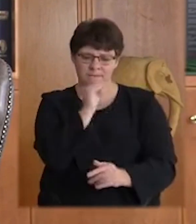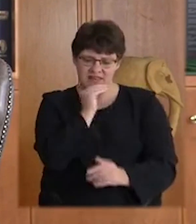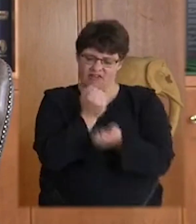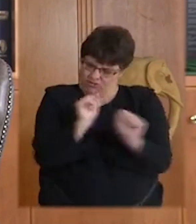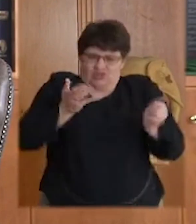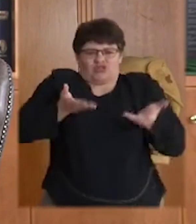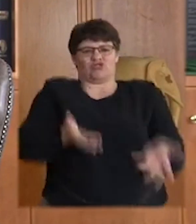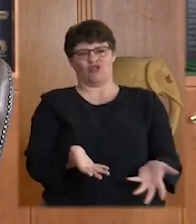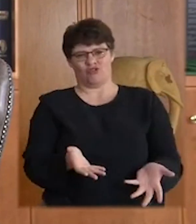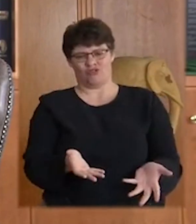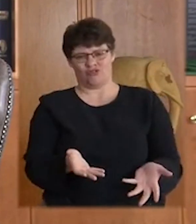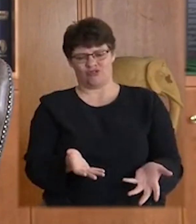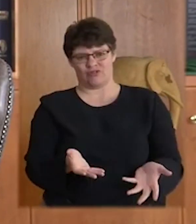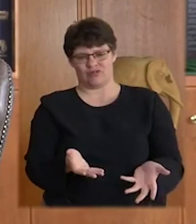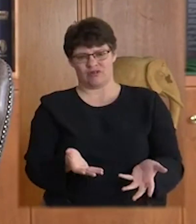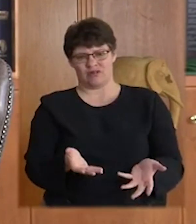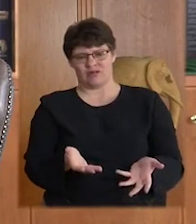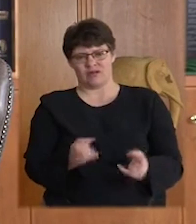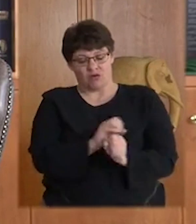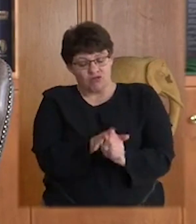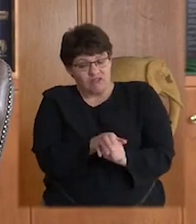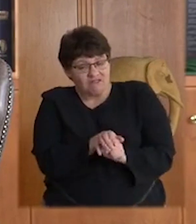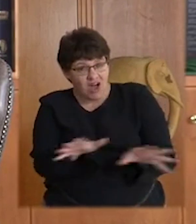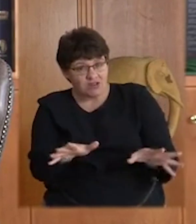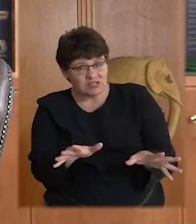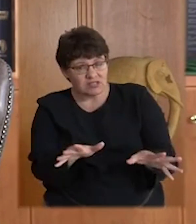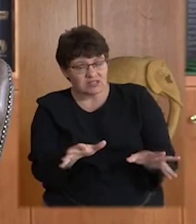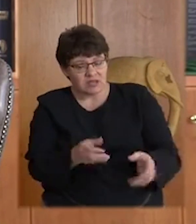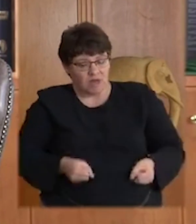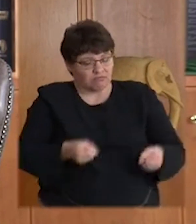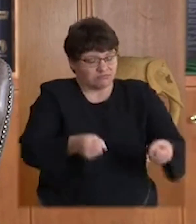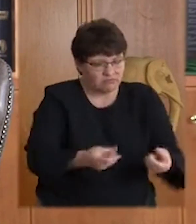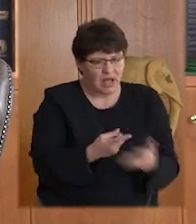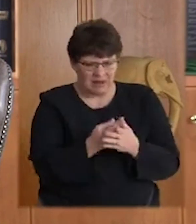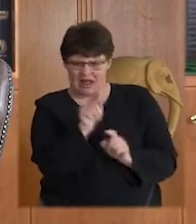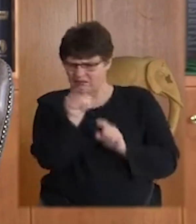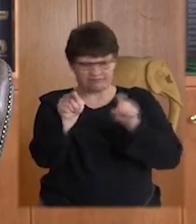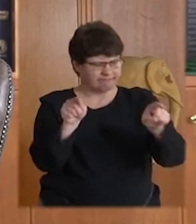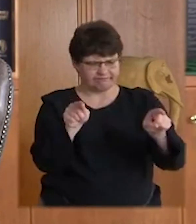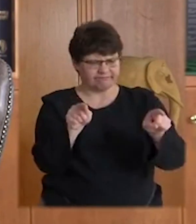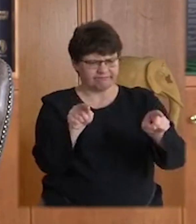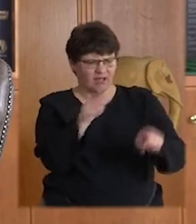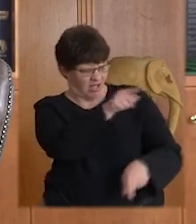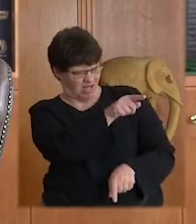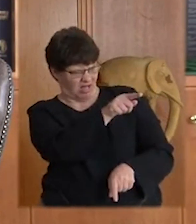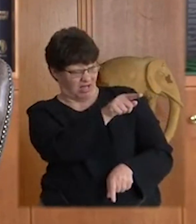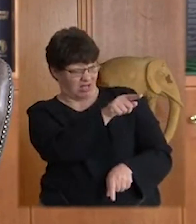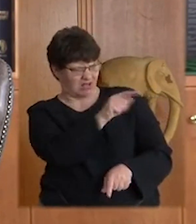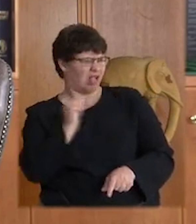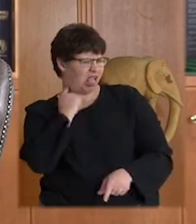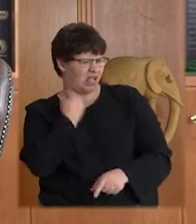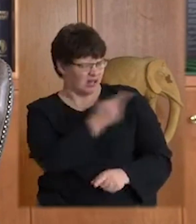Violating the coronavirus response provisions and exposing others to a potentially fatal